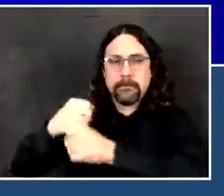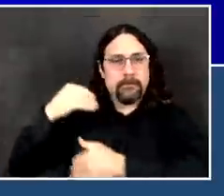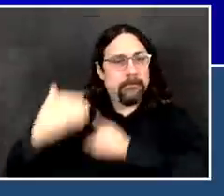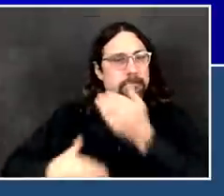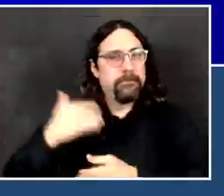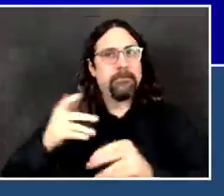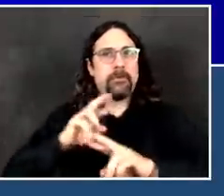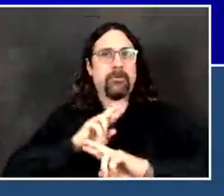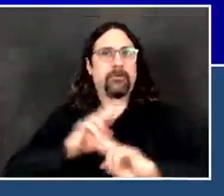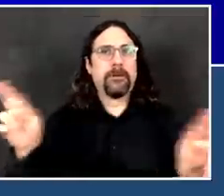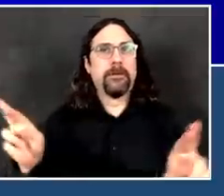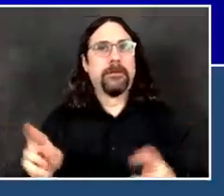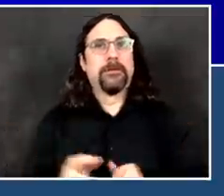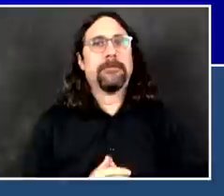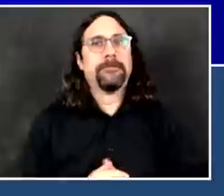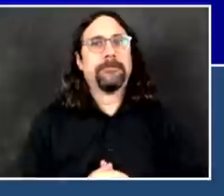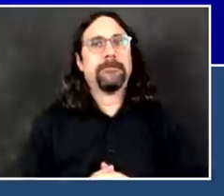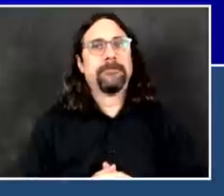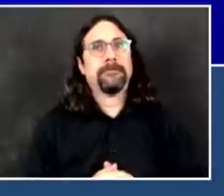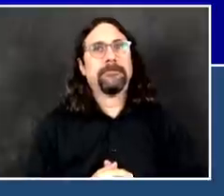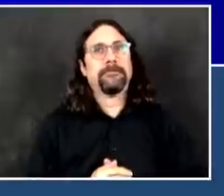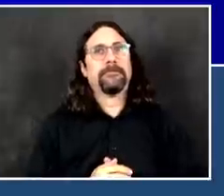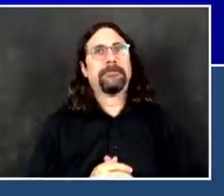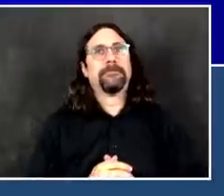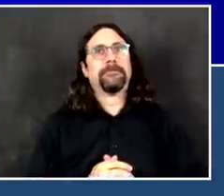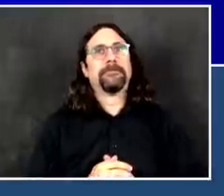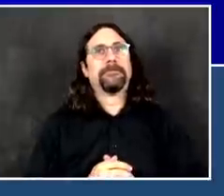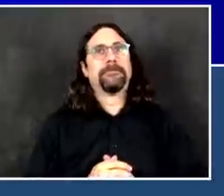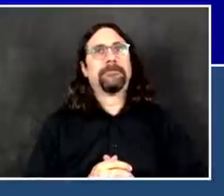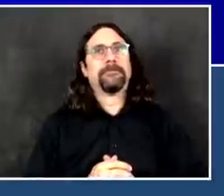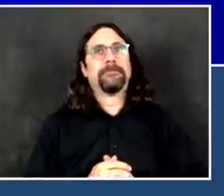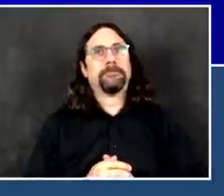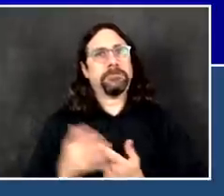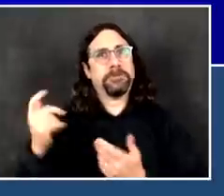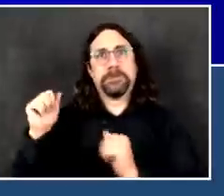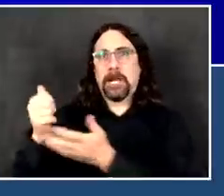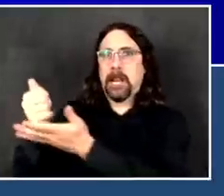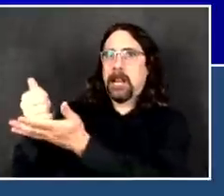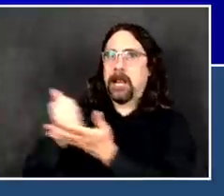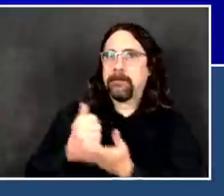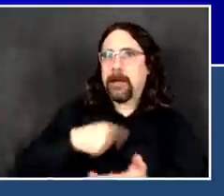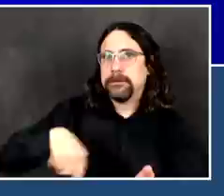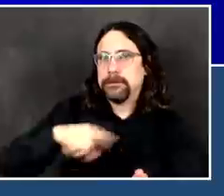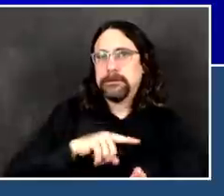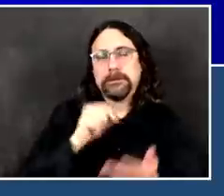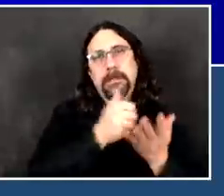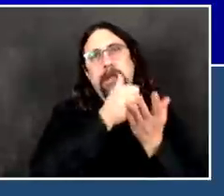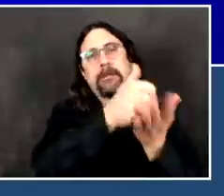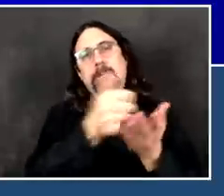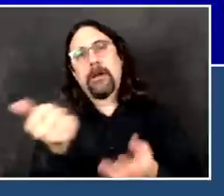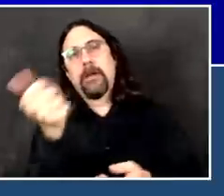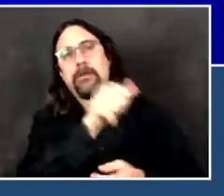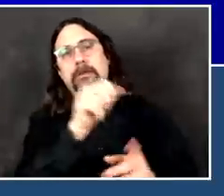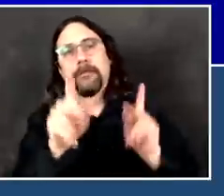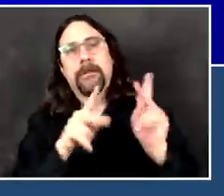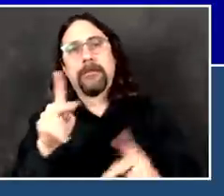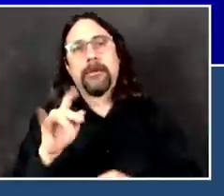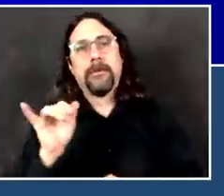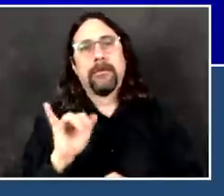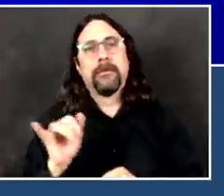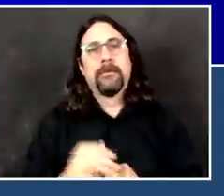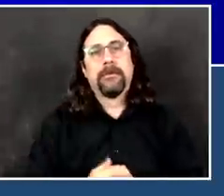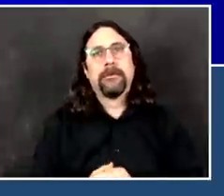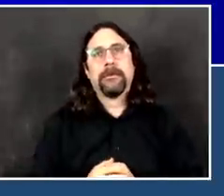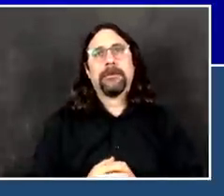is now the beginning of something much bigger that will help frame our future. Today, I'm announcing that we're going to create a New York City